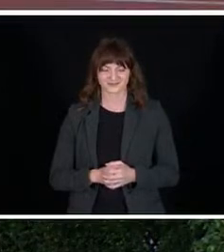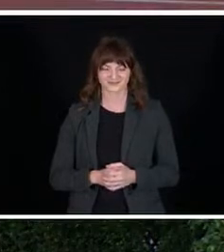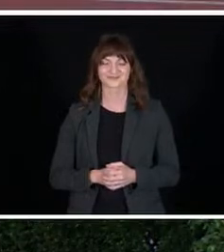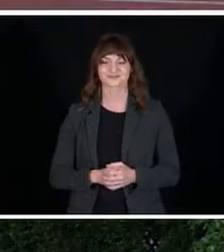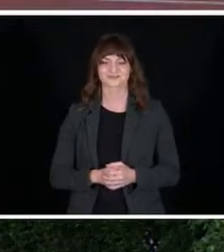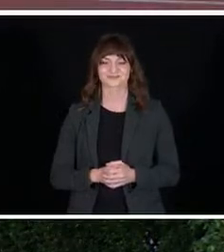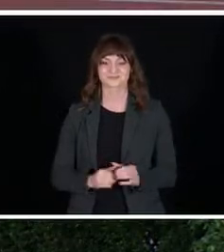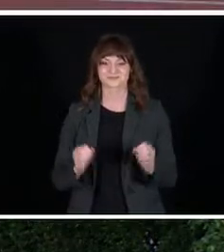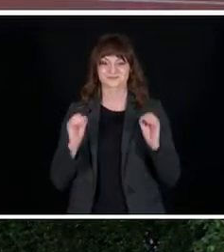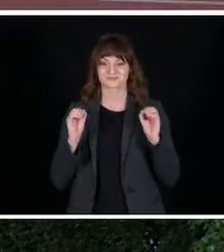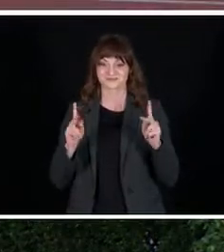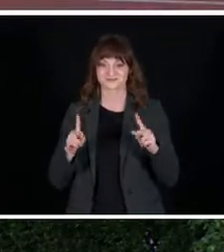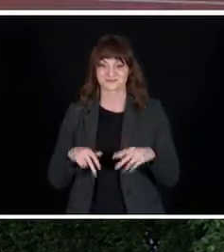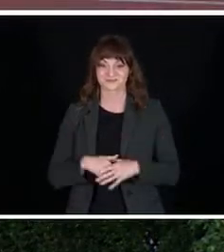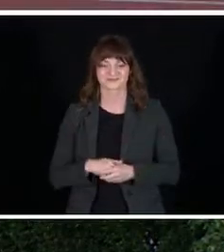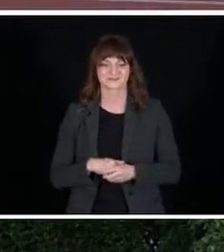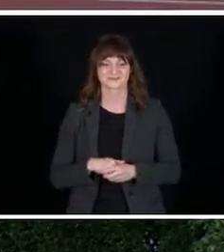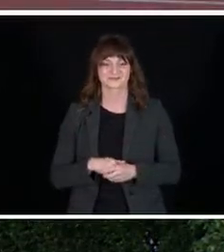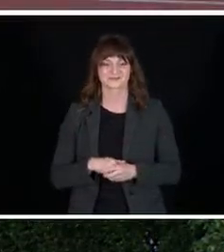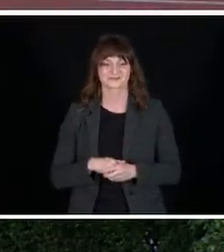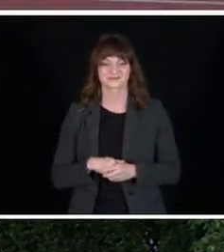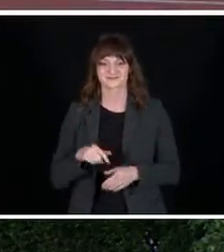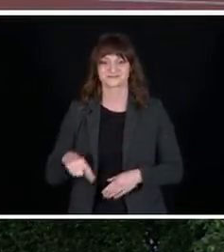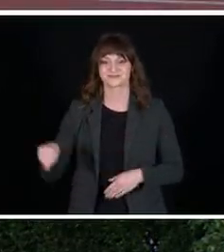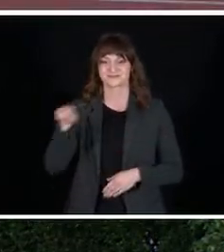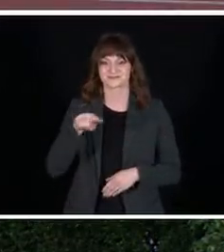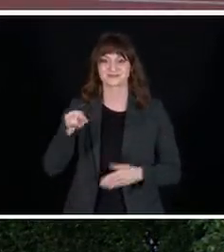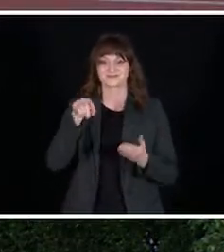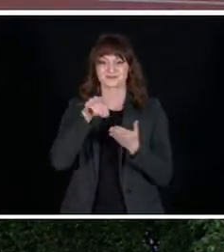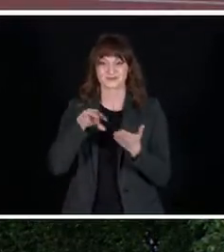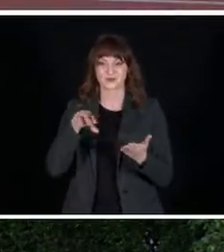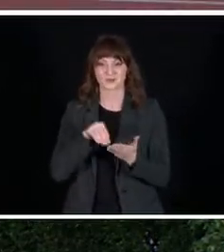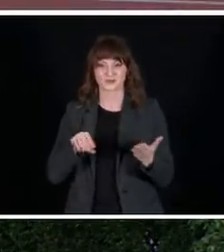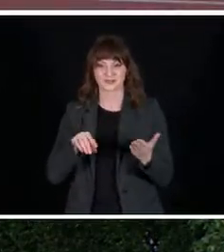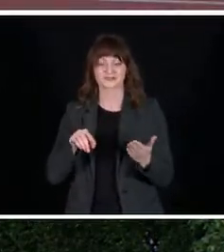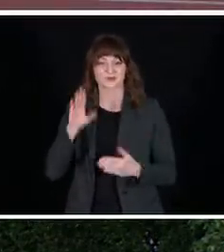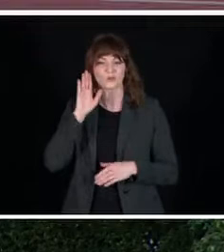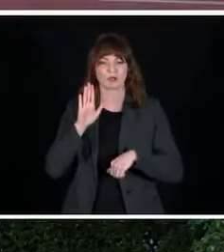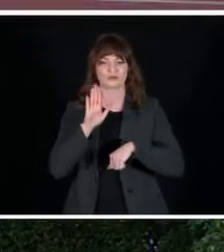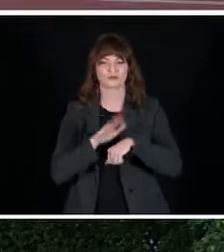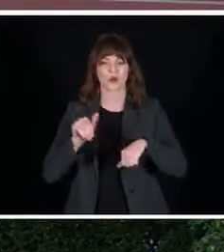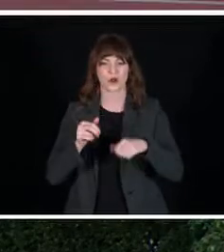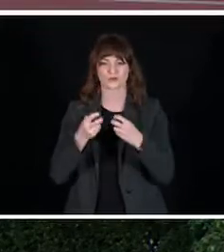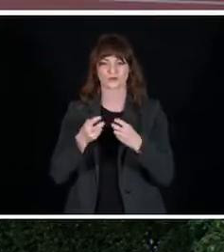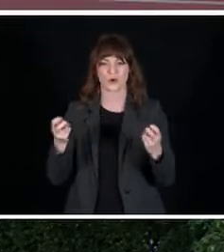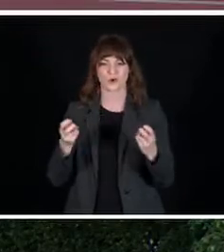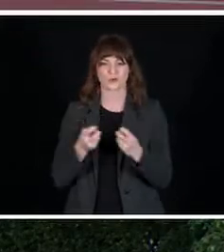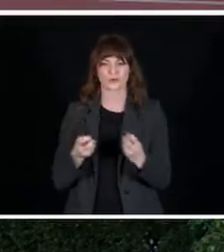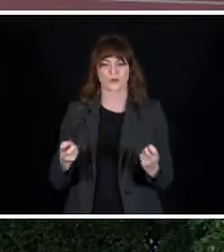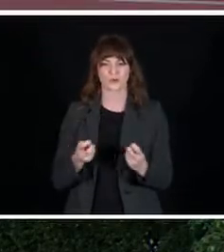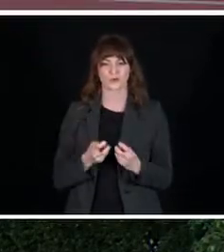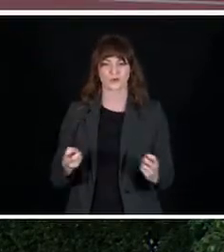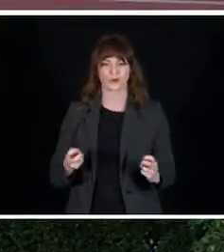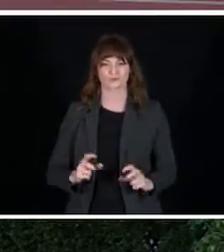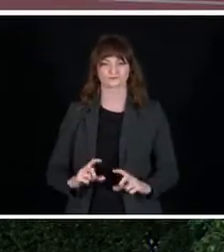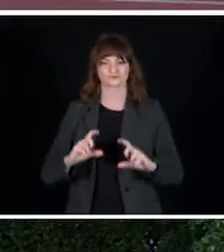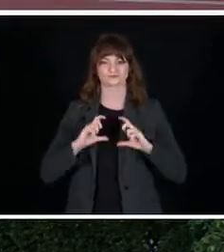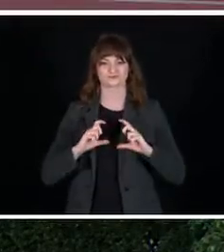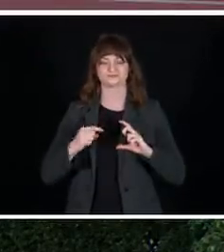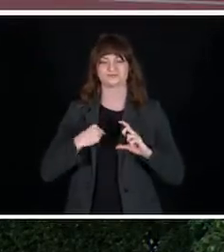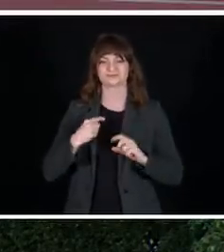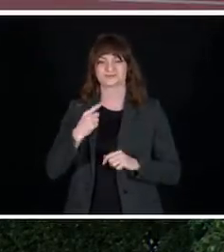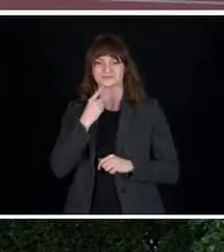Okay, students, you will be invited by Rose to receive the medallion that reads Outstanding Transfer